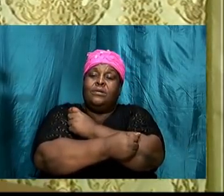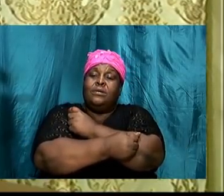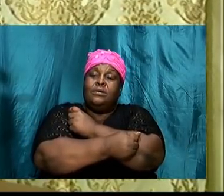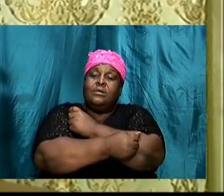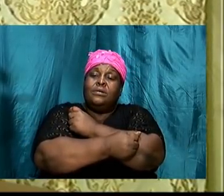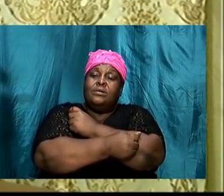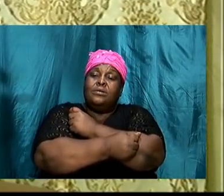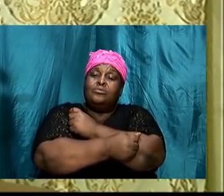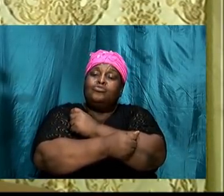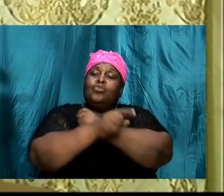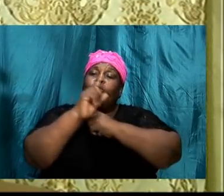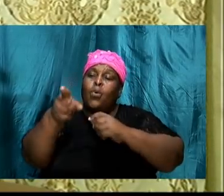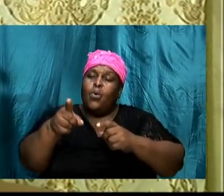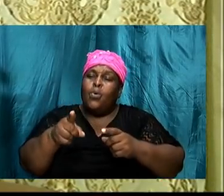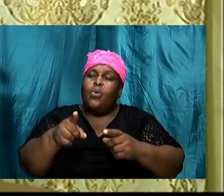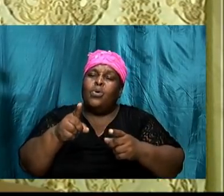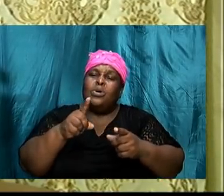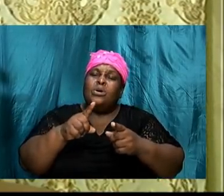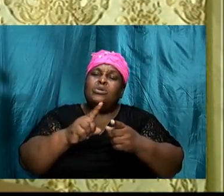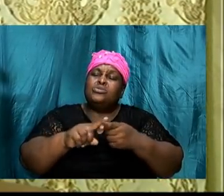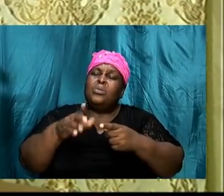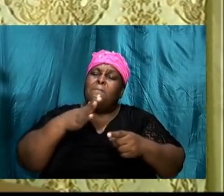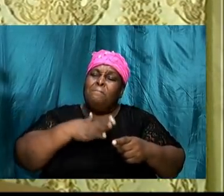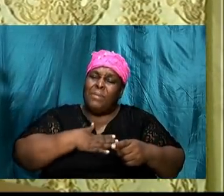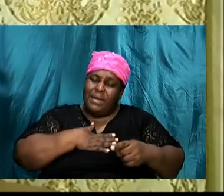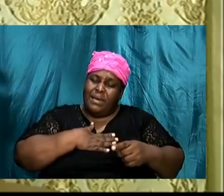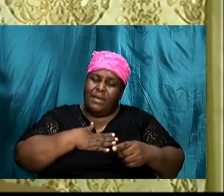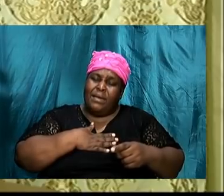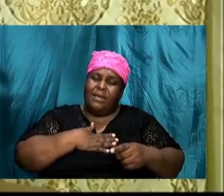Go in unto my maid.